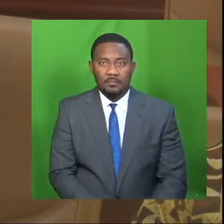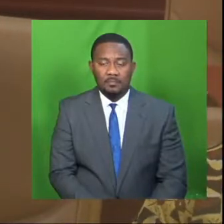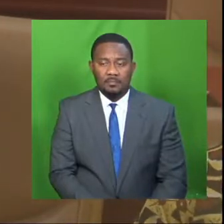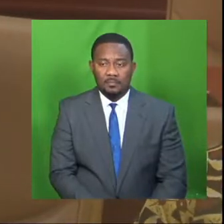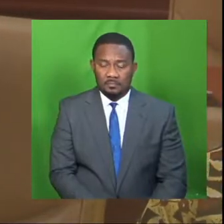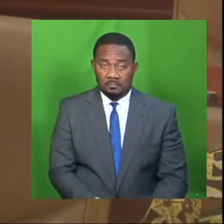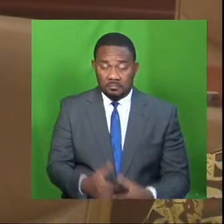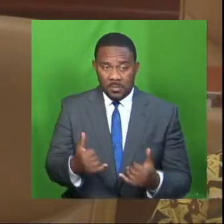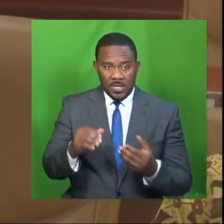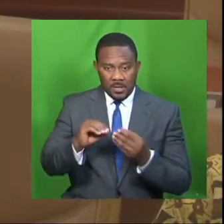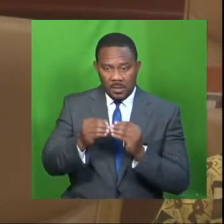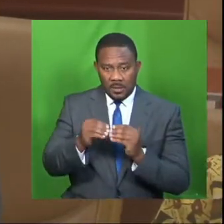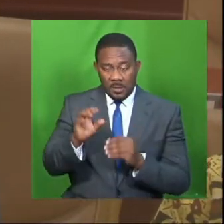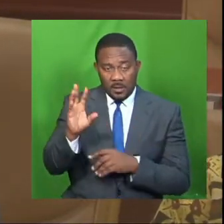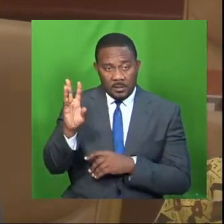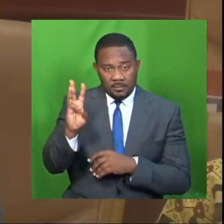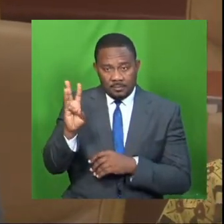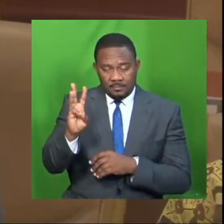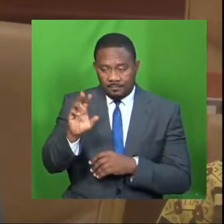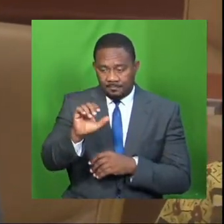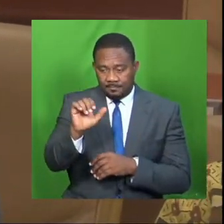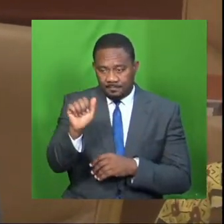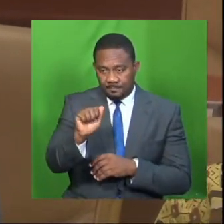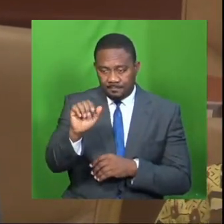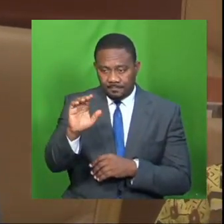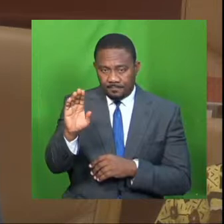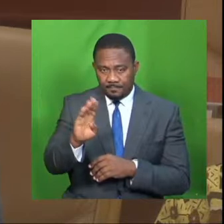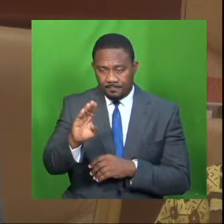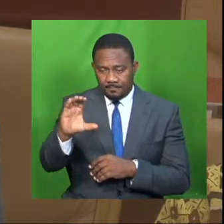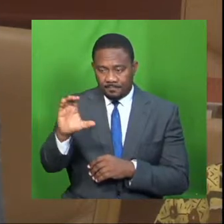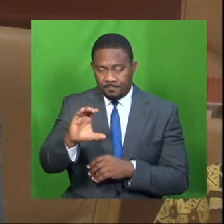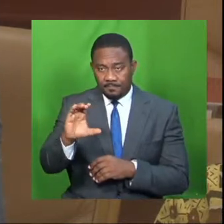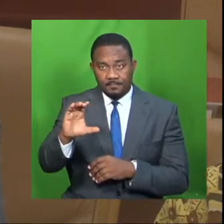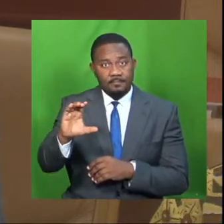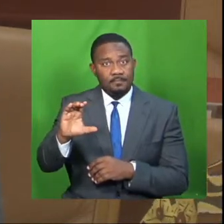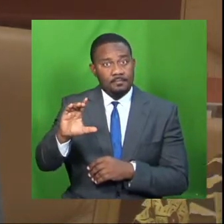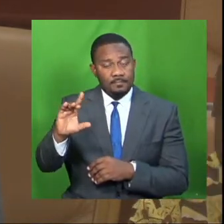Okay, he wants to talk. Yes, Deputy Minister.